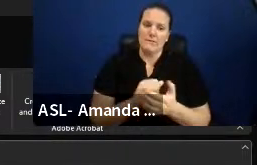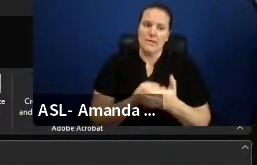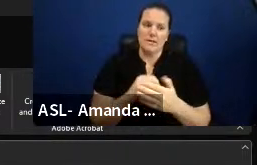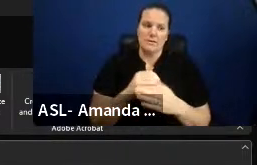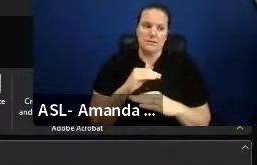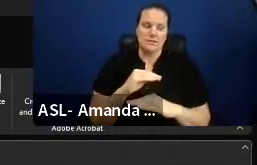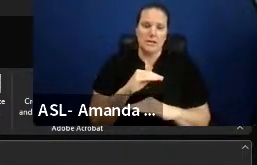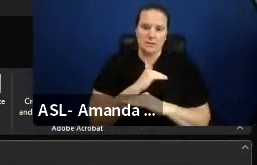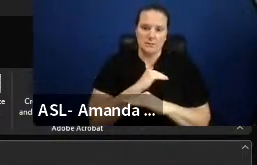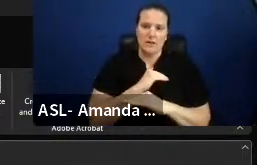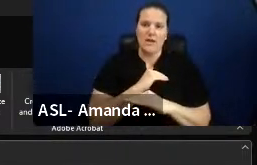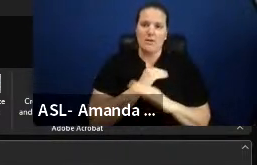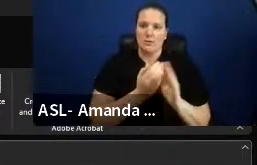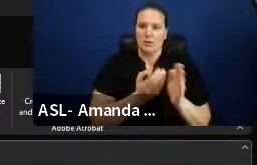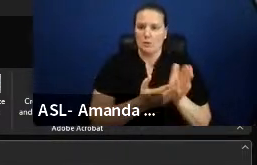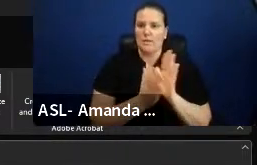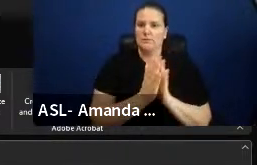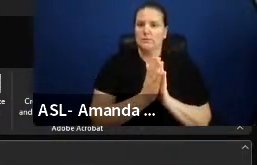satisfies the request.